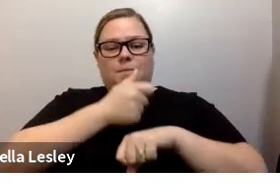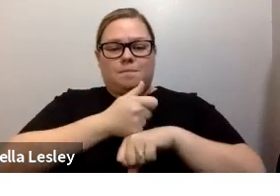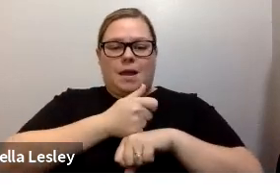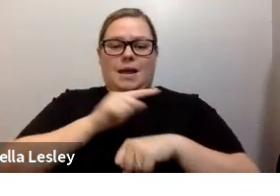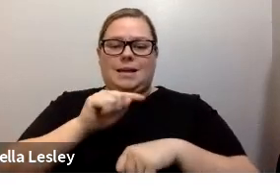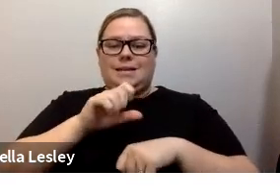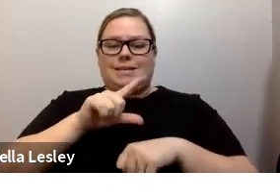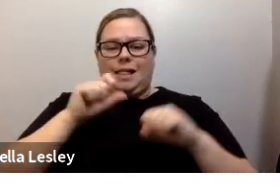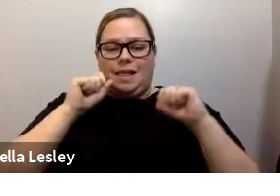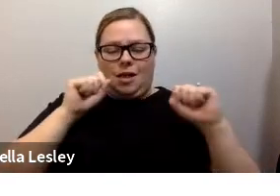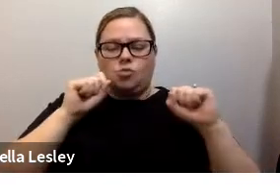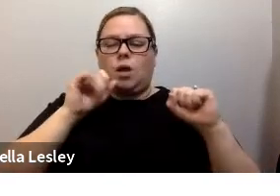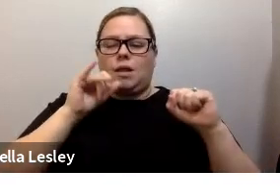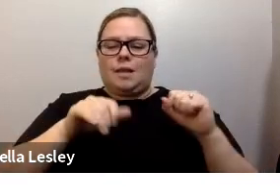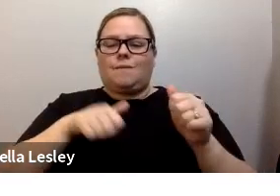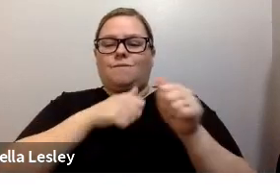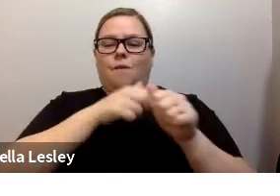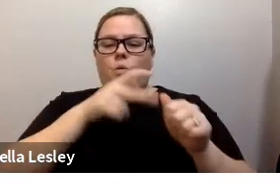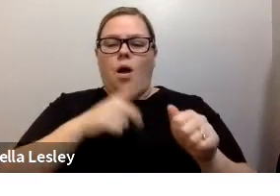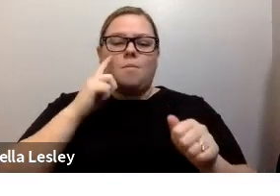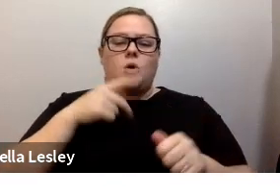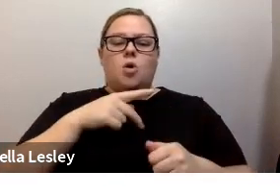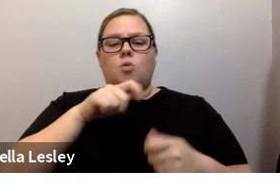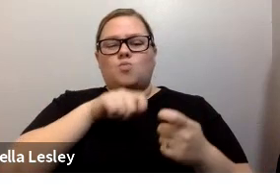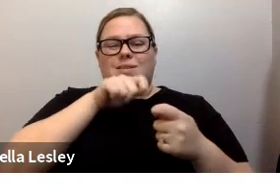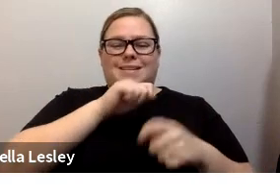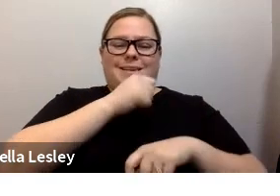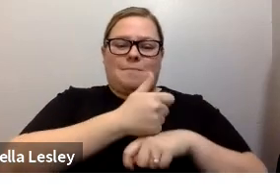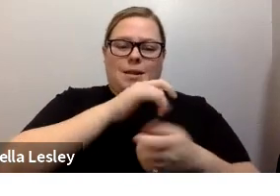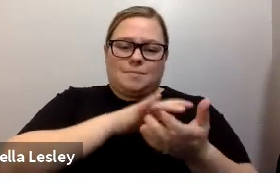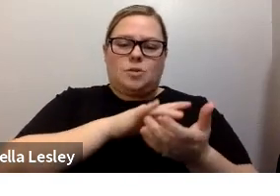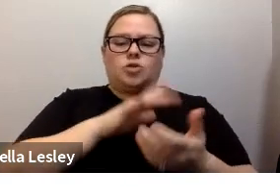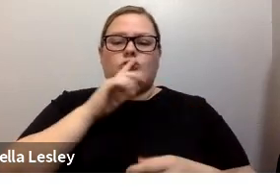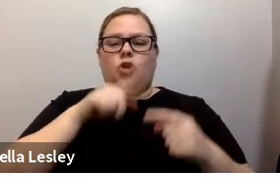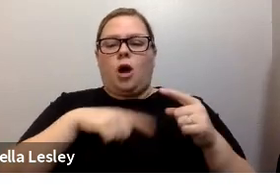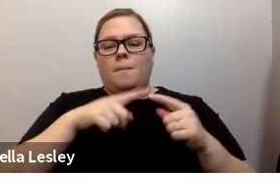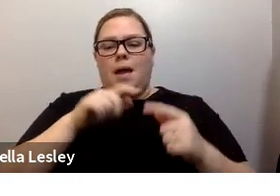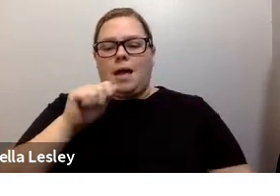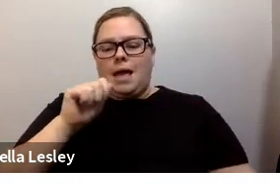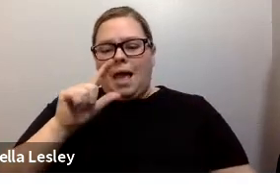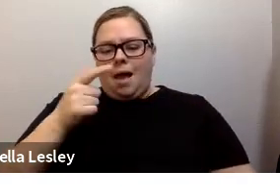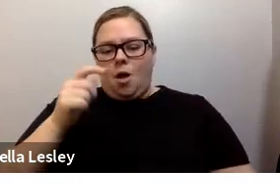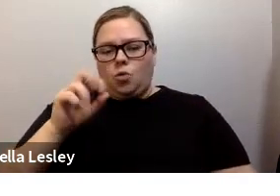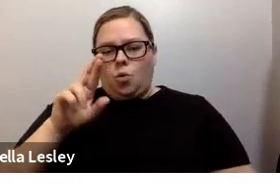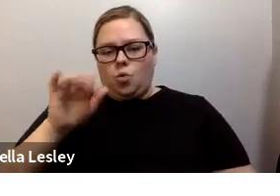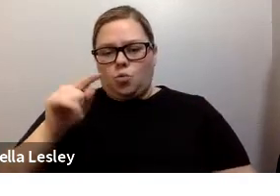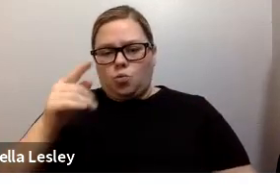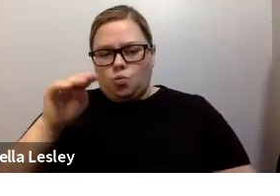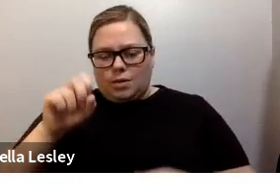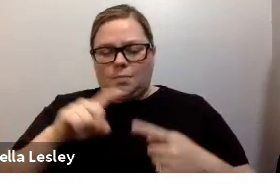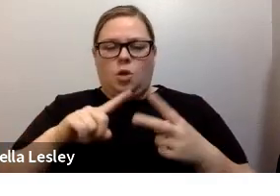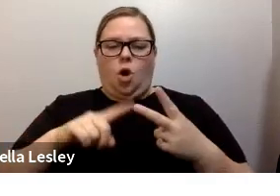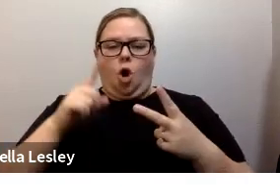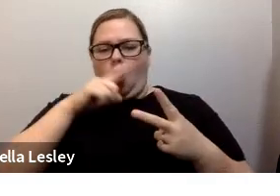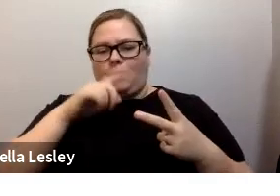a follow-up to precision-based medicine. It talks a lot about algorithms and artificial intelligence and